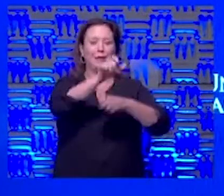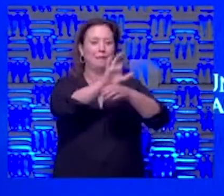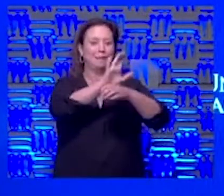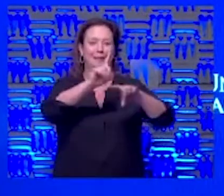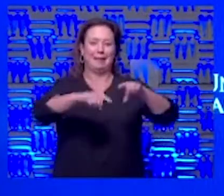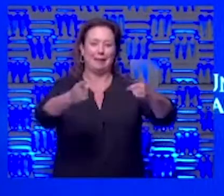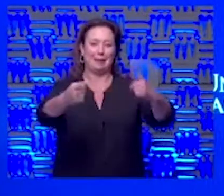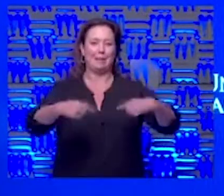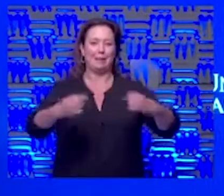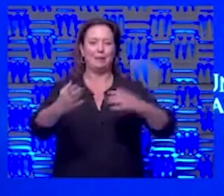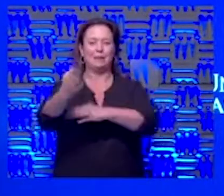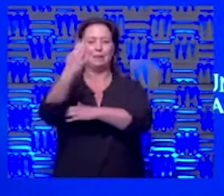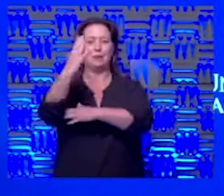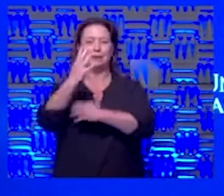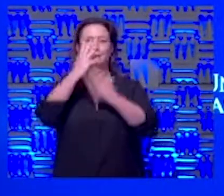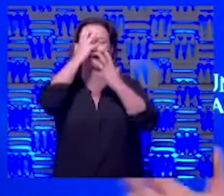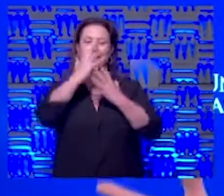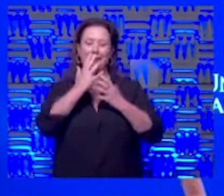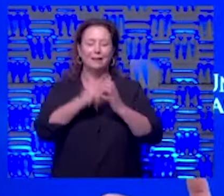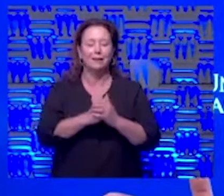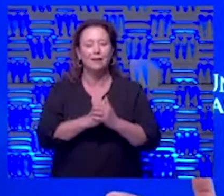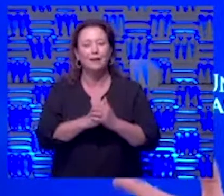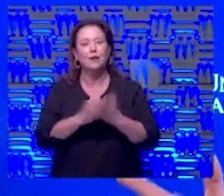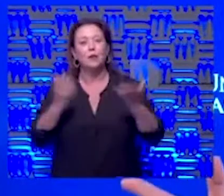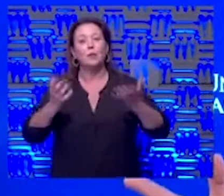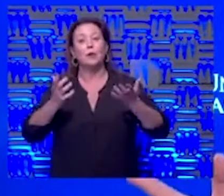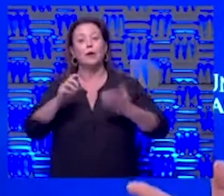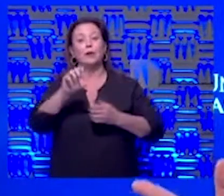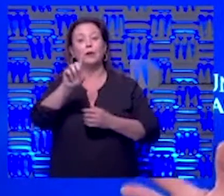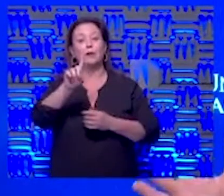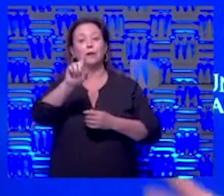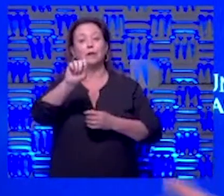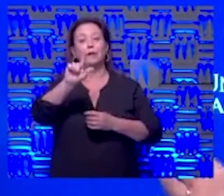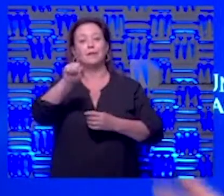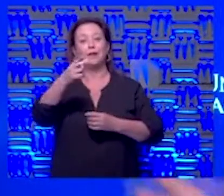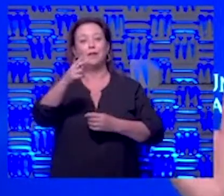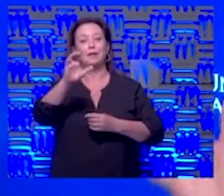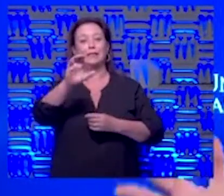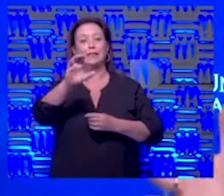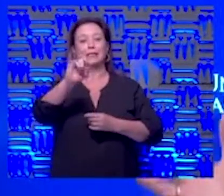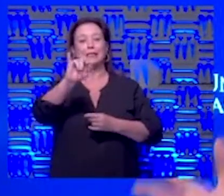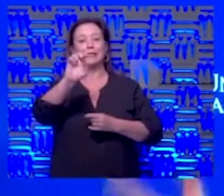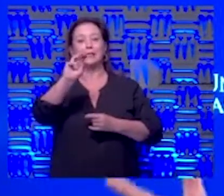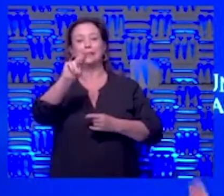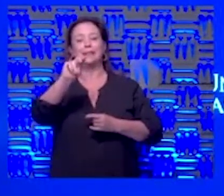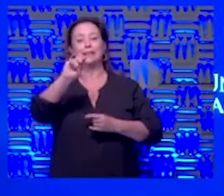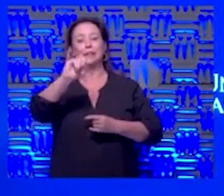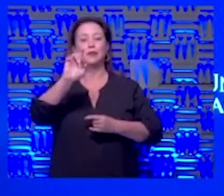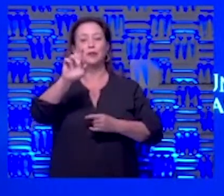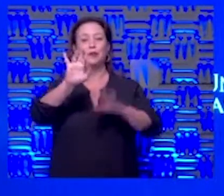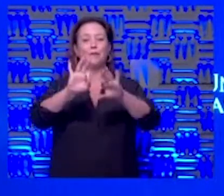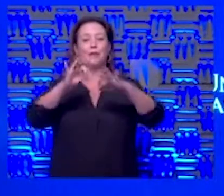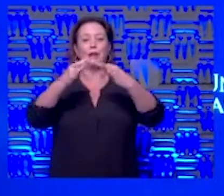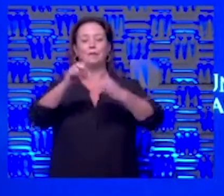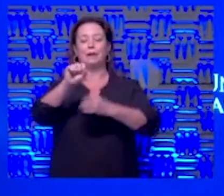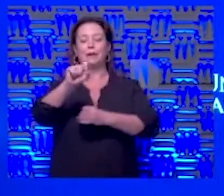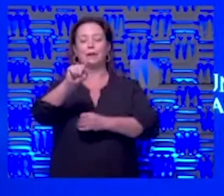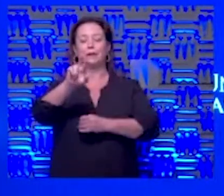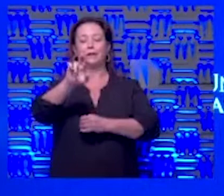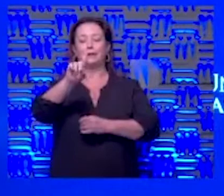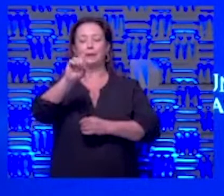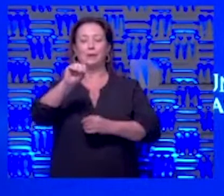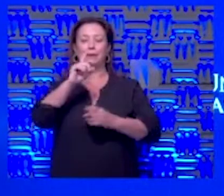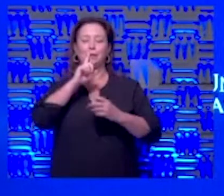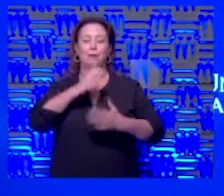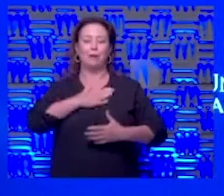able to be with us, which makes us so sad. We are coming to you live from the Dulcie Simons Jr. Family Broadcast Studio, and we are so